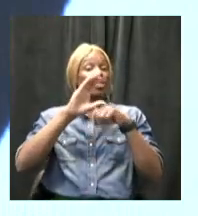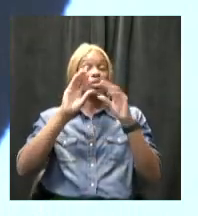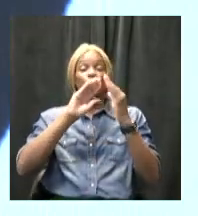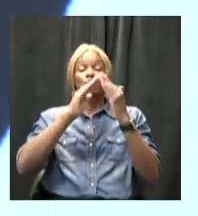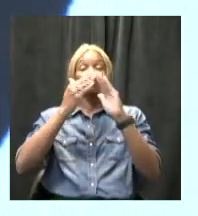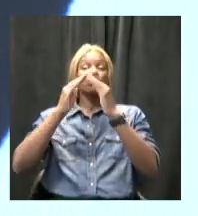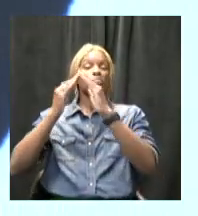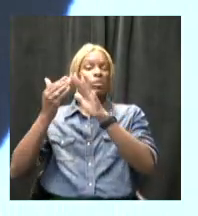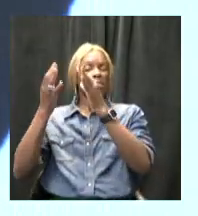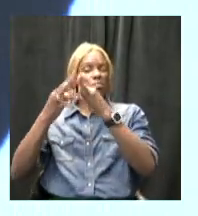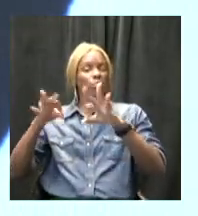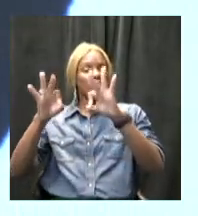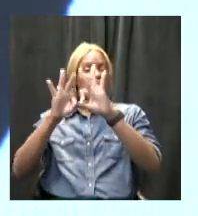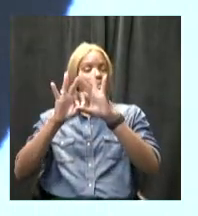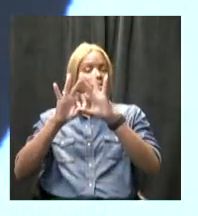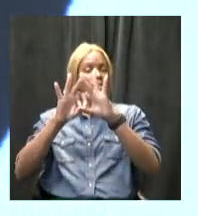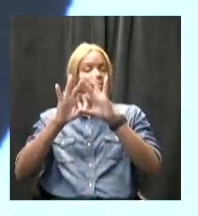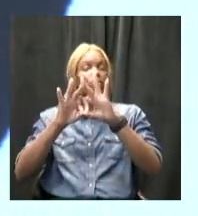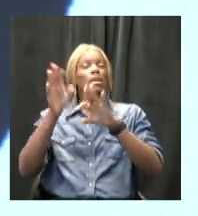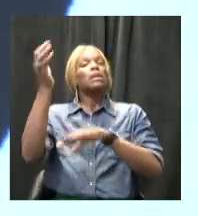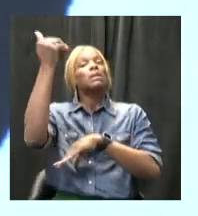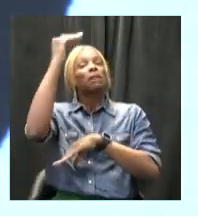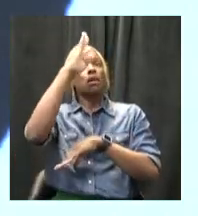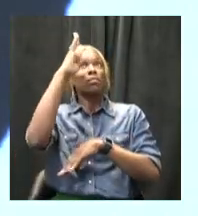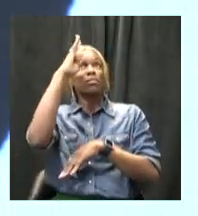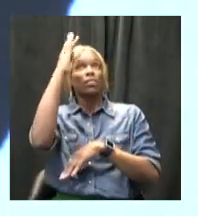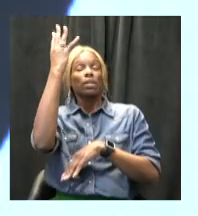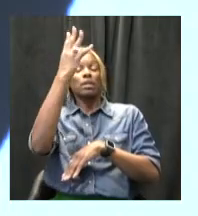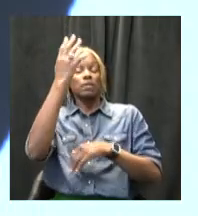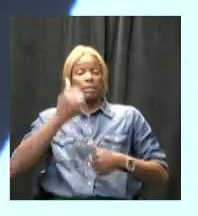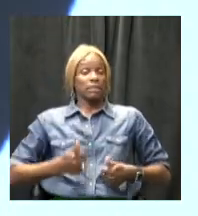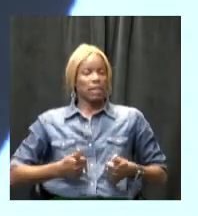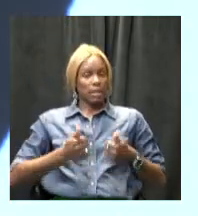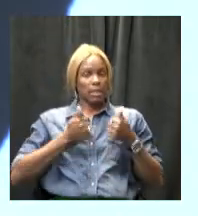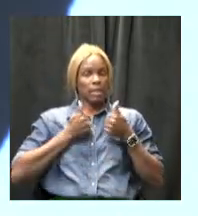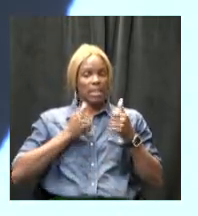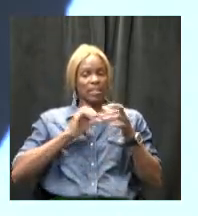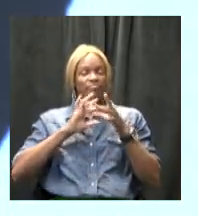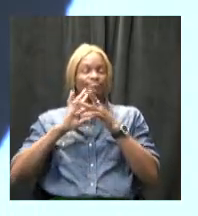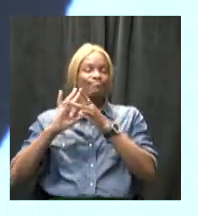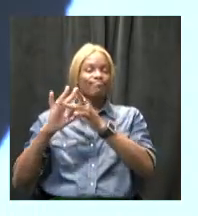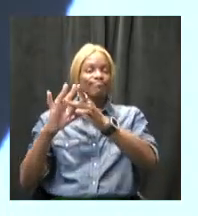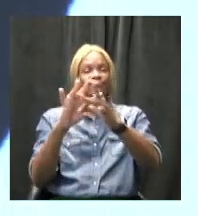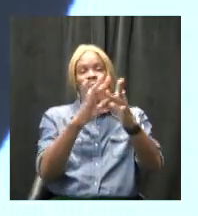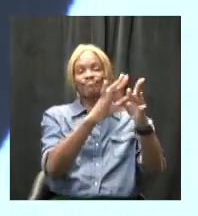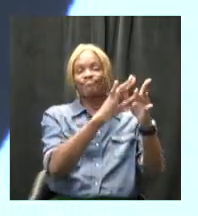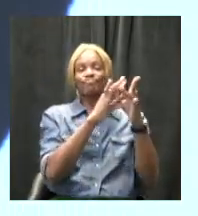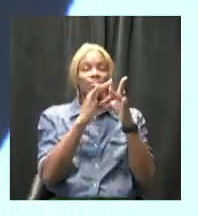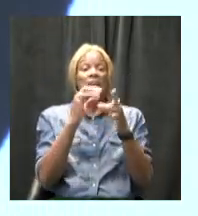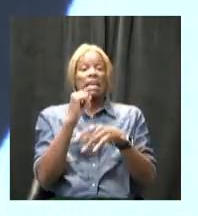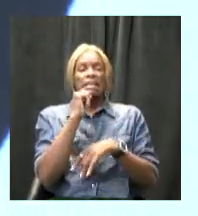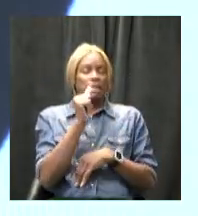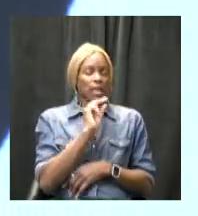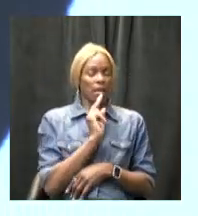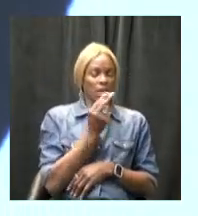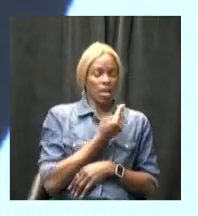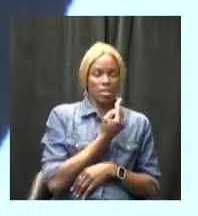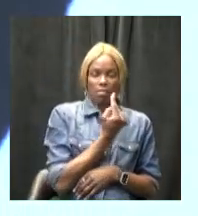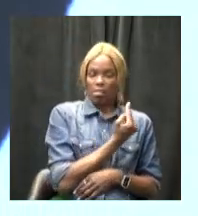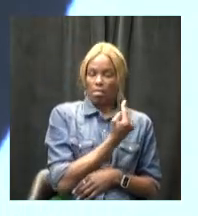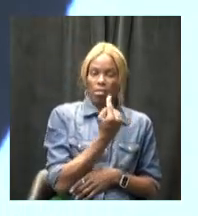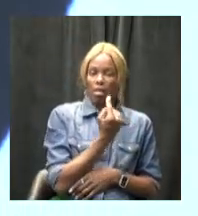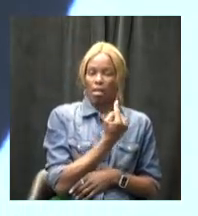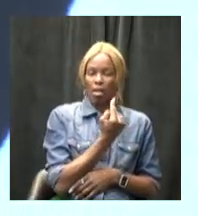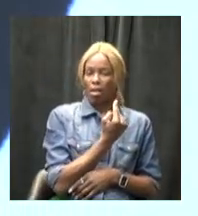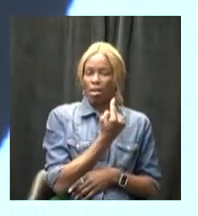that God never designed us to live the Christian life by ourselves. That it's not us just alone in my